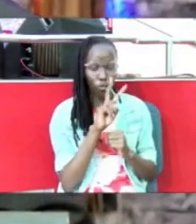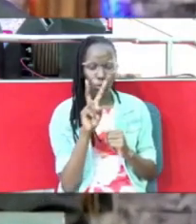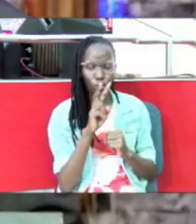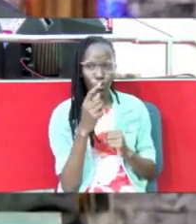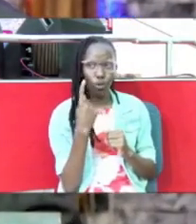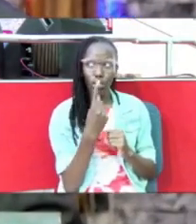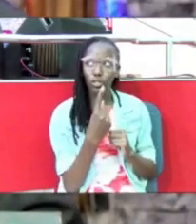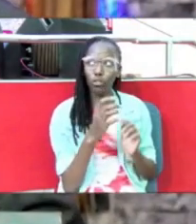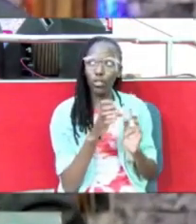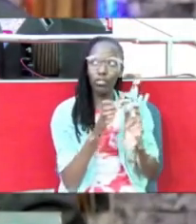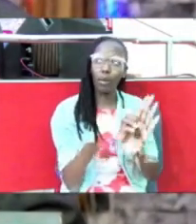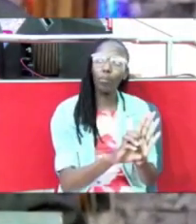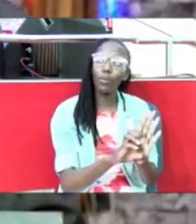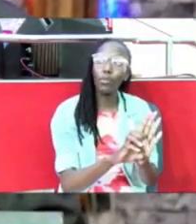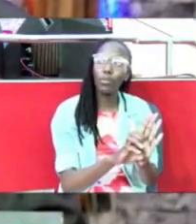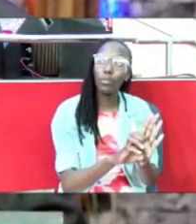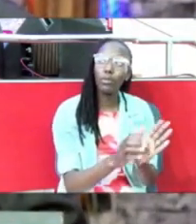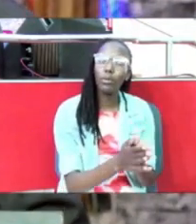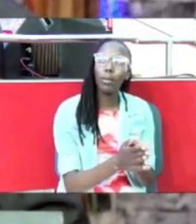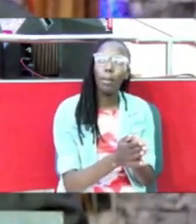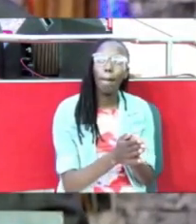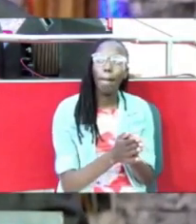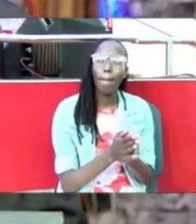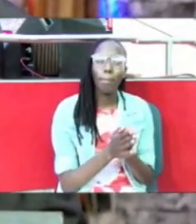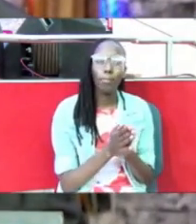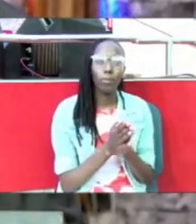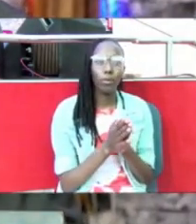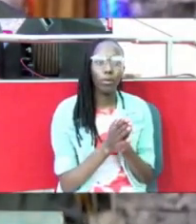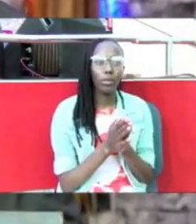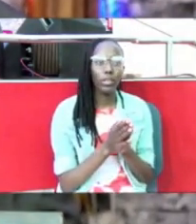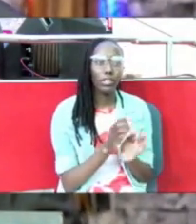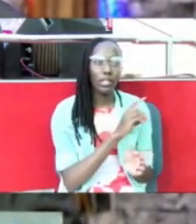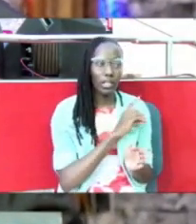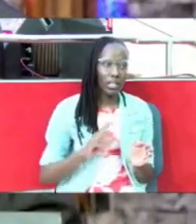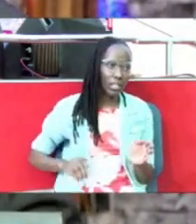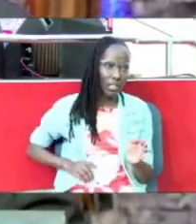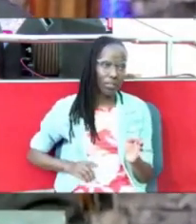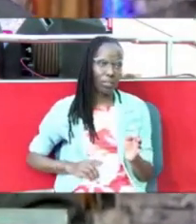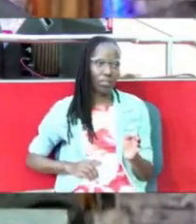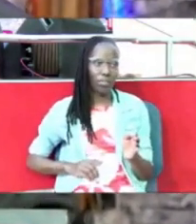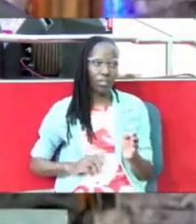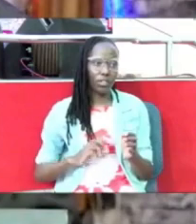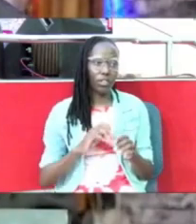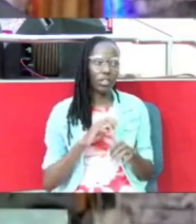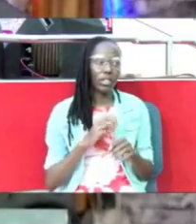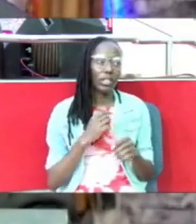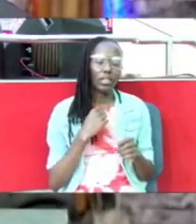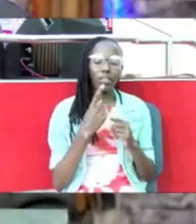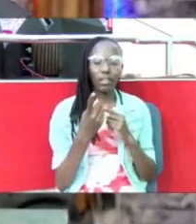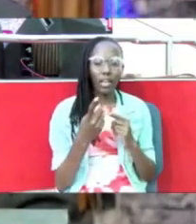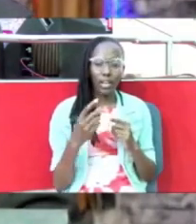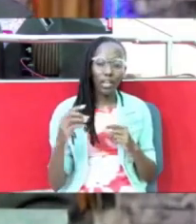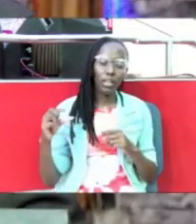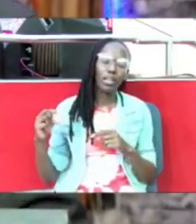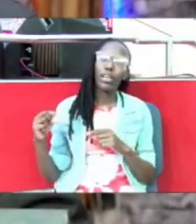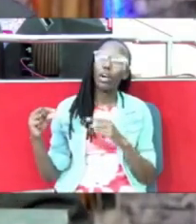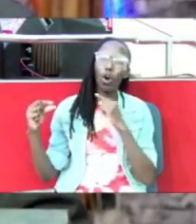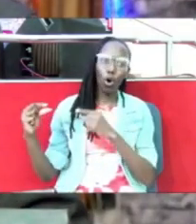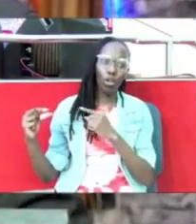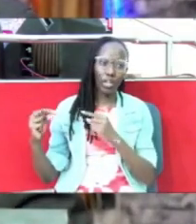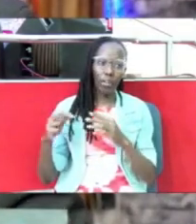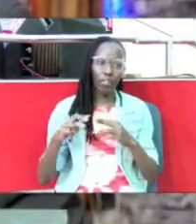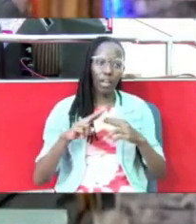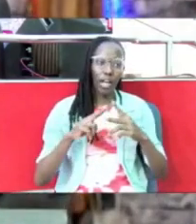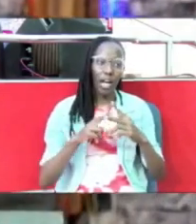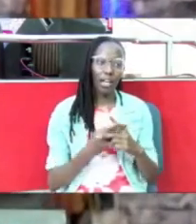Katika hali mbili tunaona. So David referring to Goliath as the uncircumcised Philistines. Tunaona